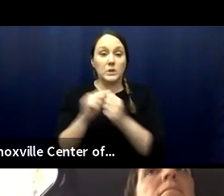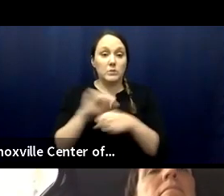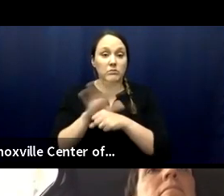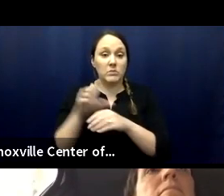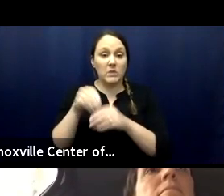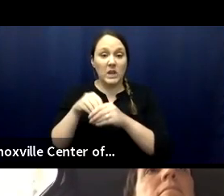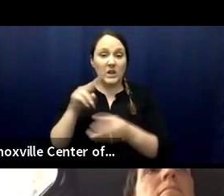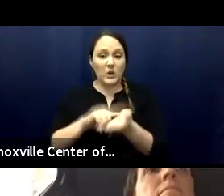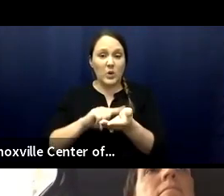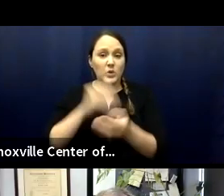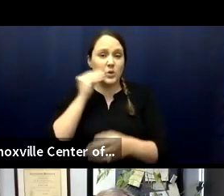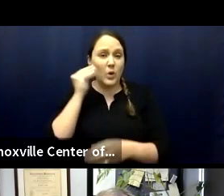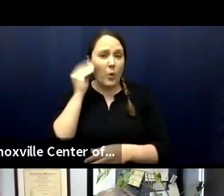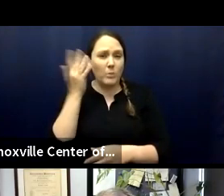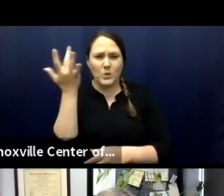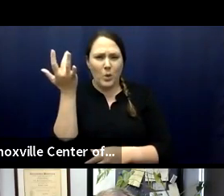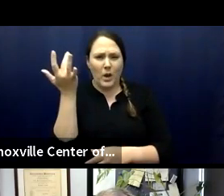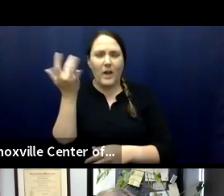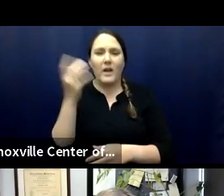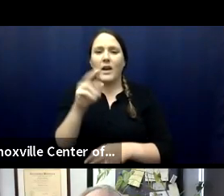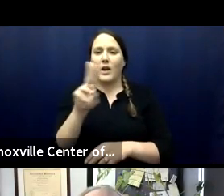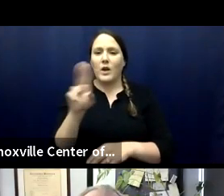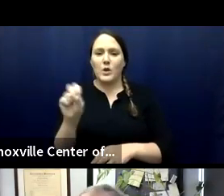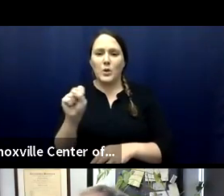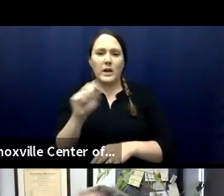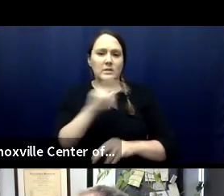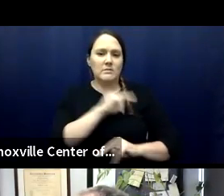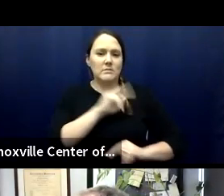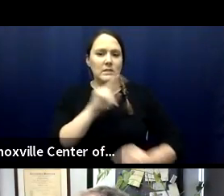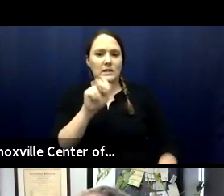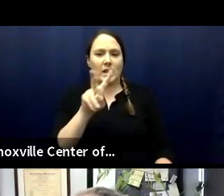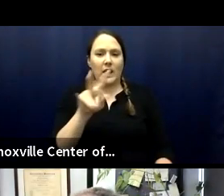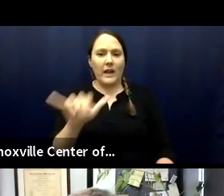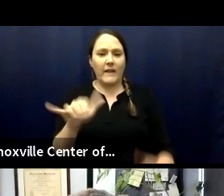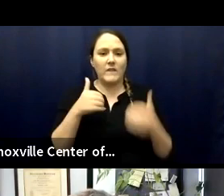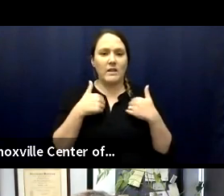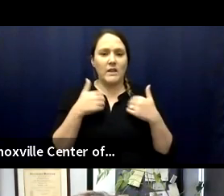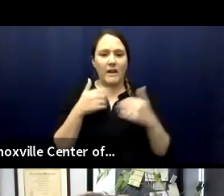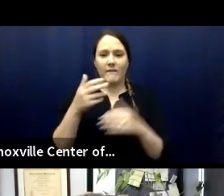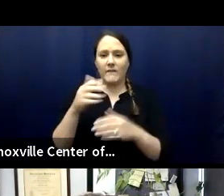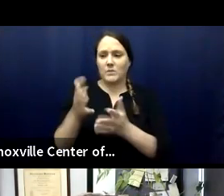reason? The U.S. Navy had a hospital ship right there in the harbor for COVID